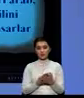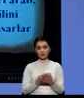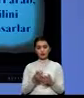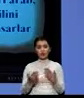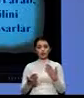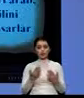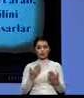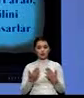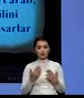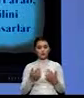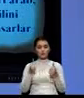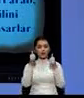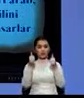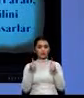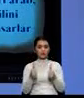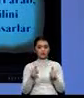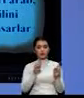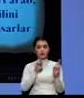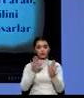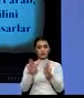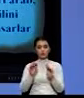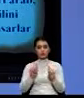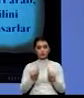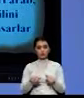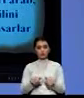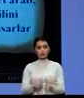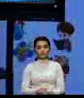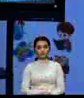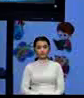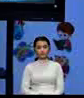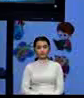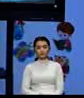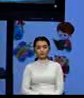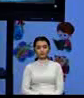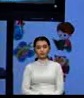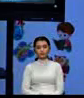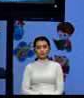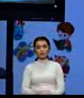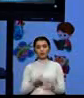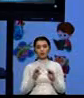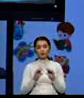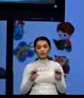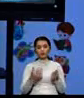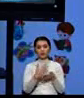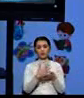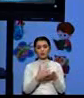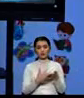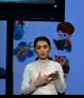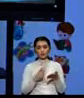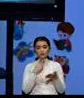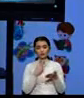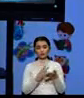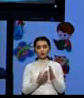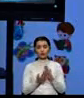qarating yoki ekrandan ham kuzatishingiz mumkin. O'quvchilar, matnni kuzatish